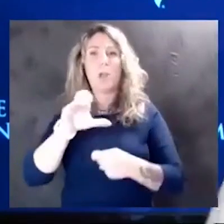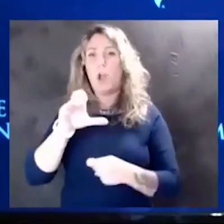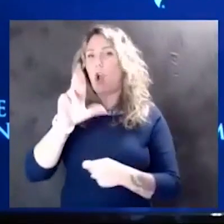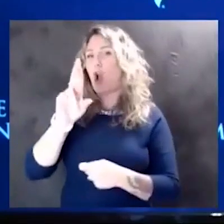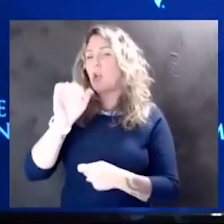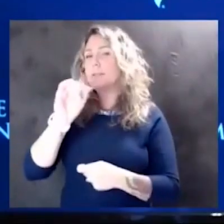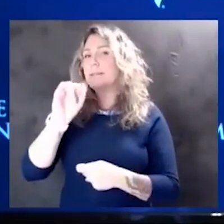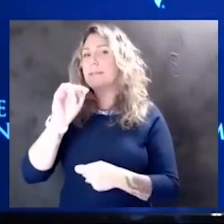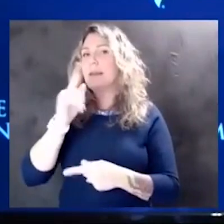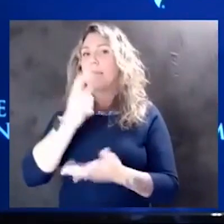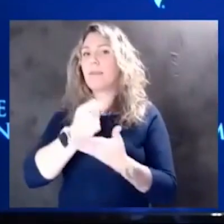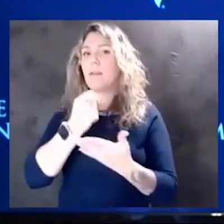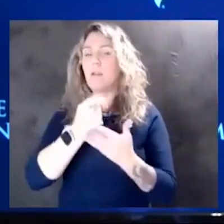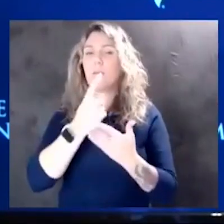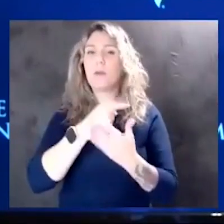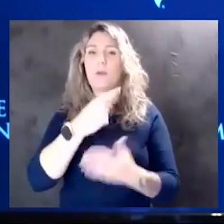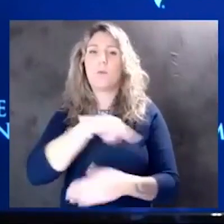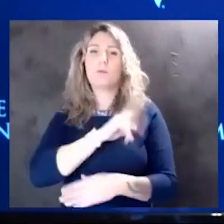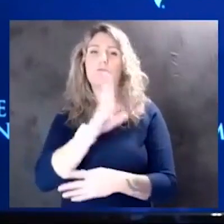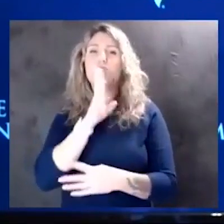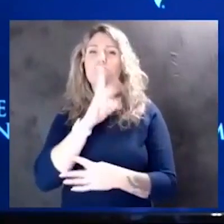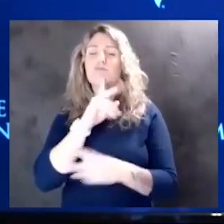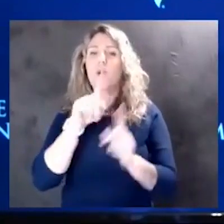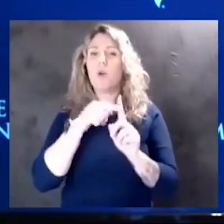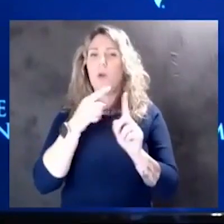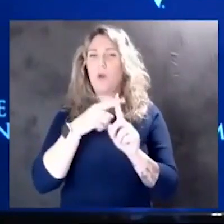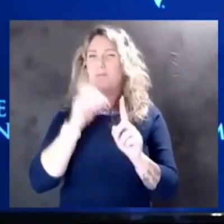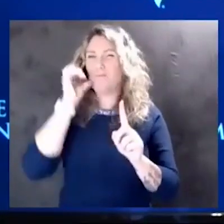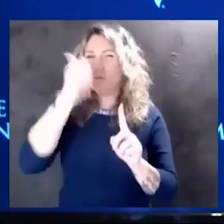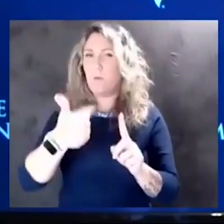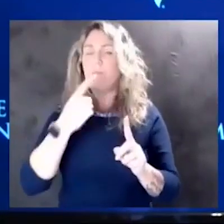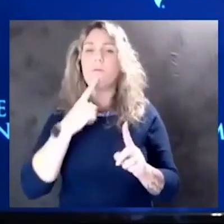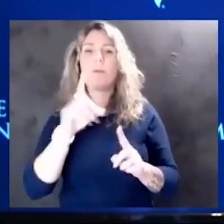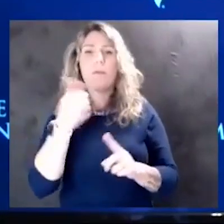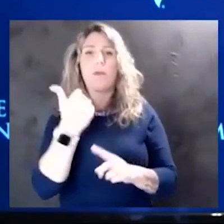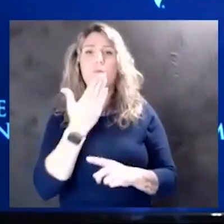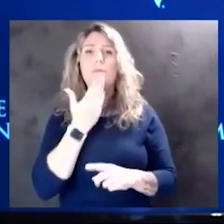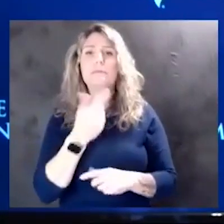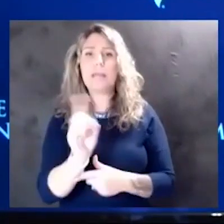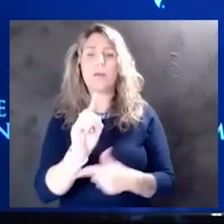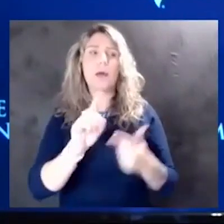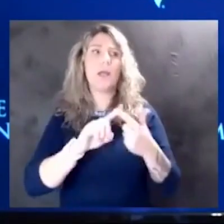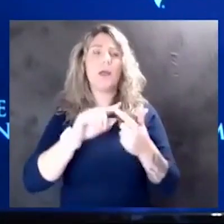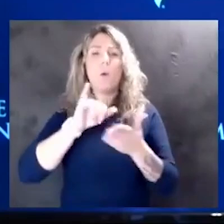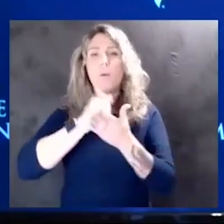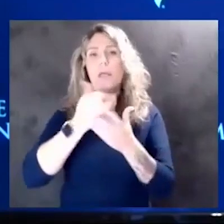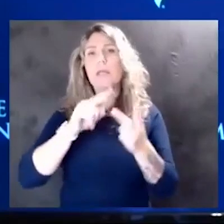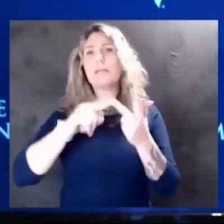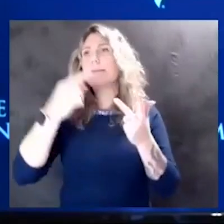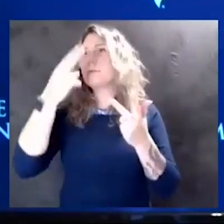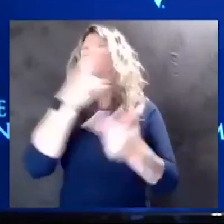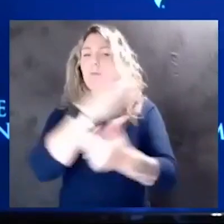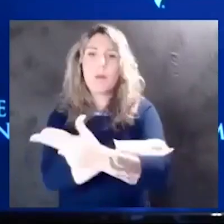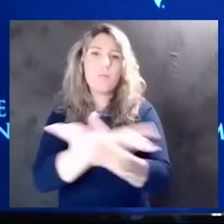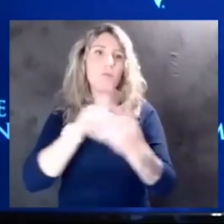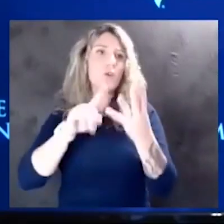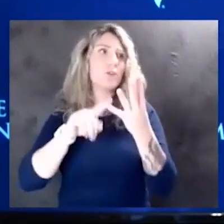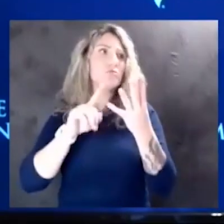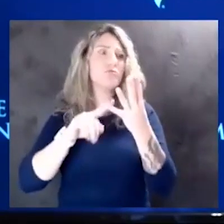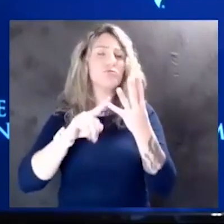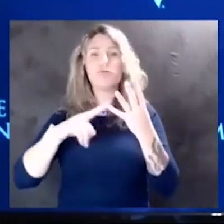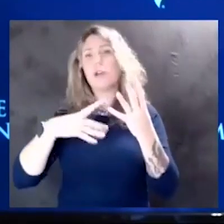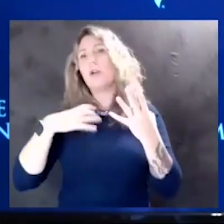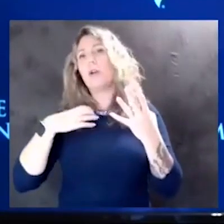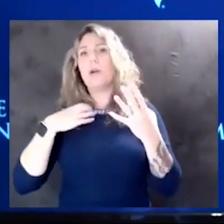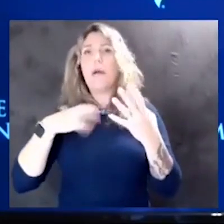with Joel McGurk. And the other one was diabetic, obesity, high blood pressure, kidney failure on dialysis